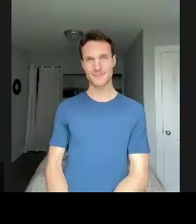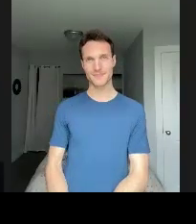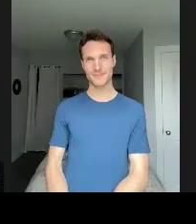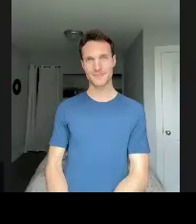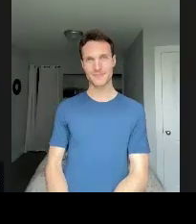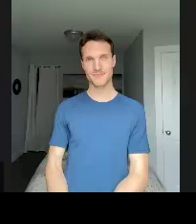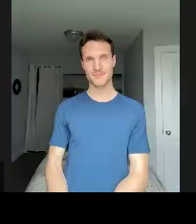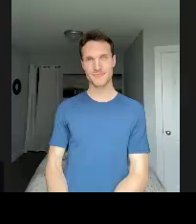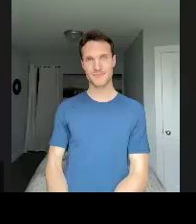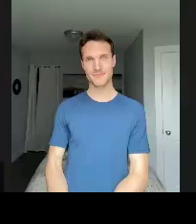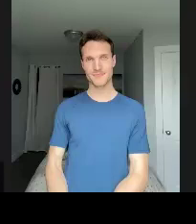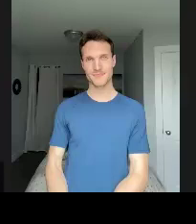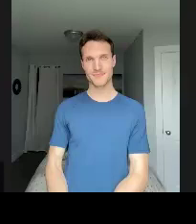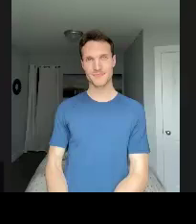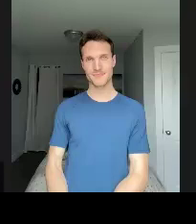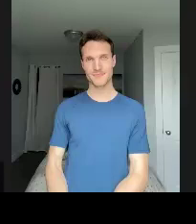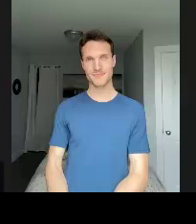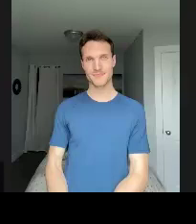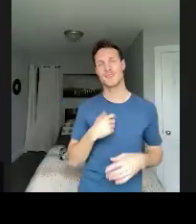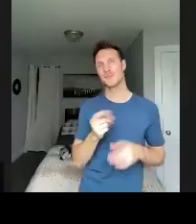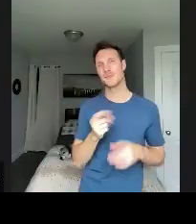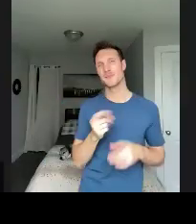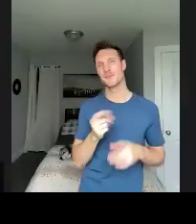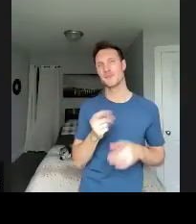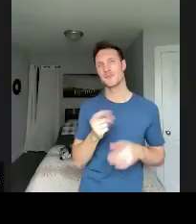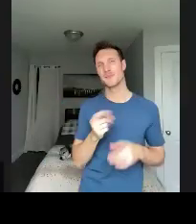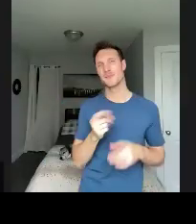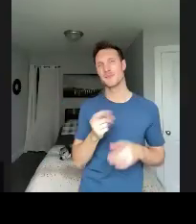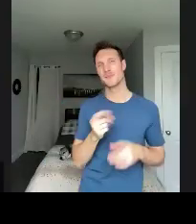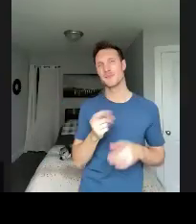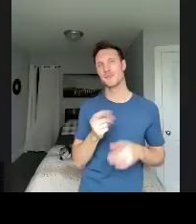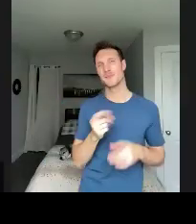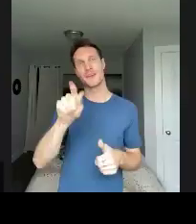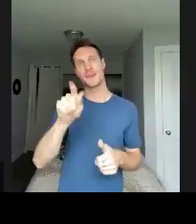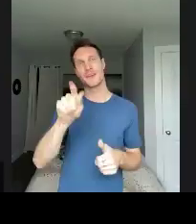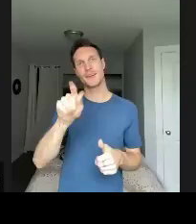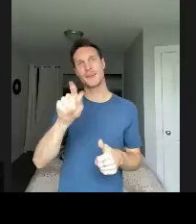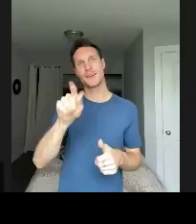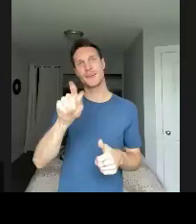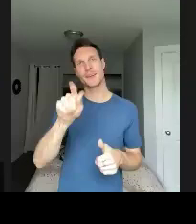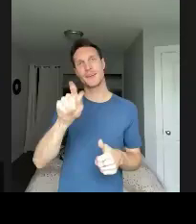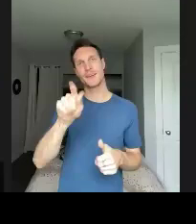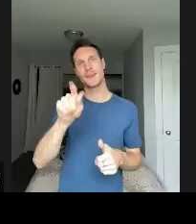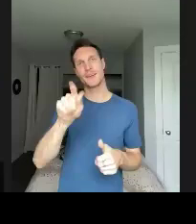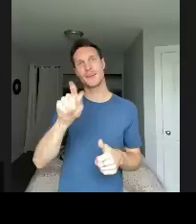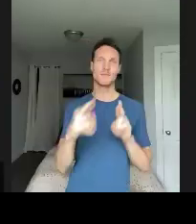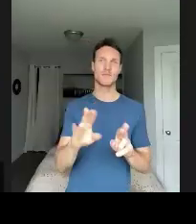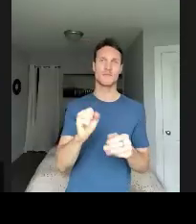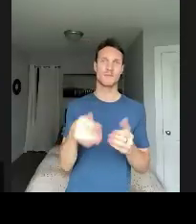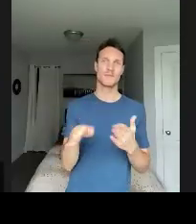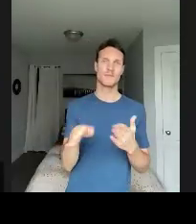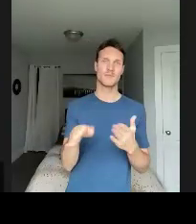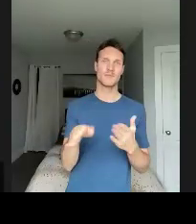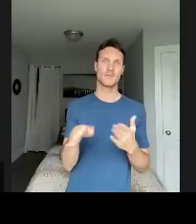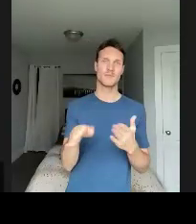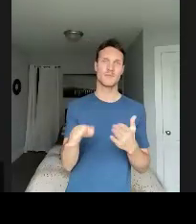Just a quick reminder also that KDAD staff are going to respond as best they can, and it's often difficult to